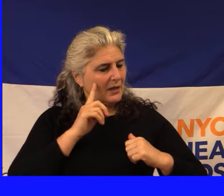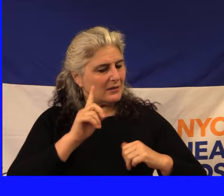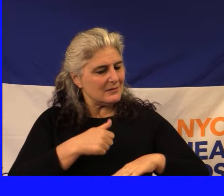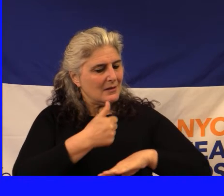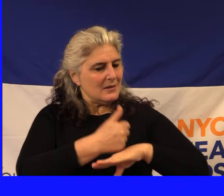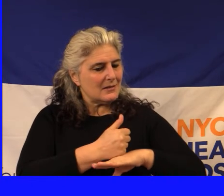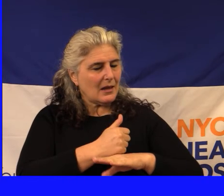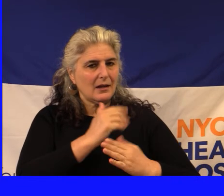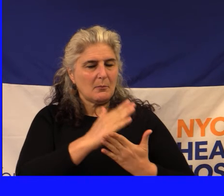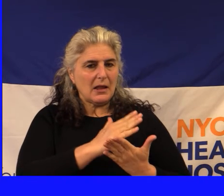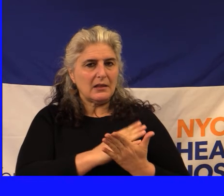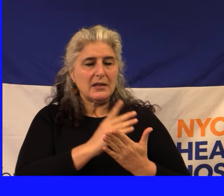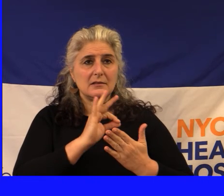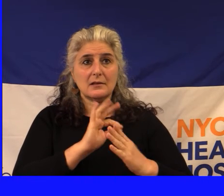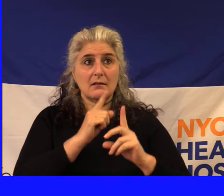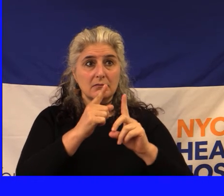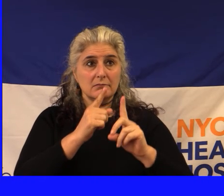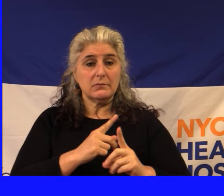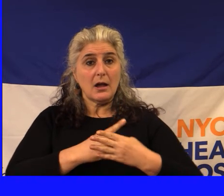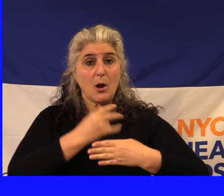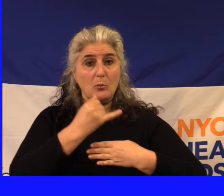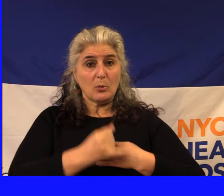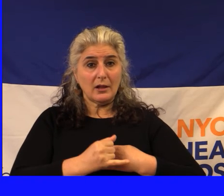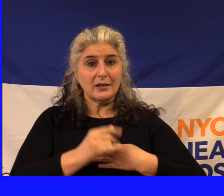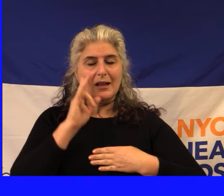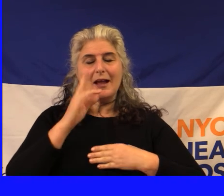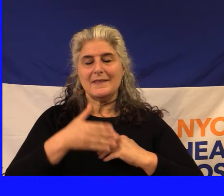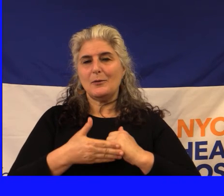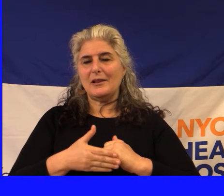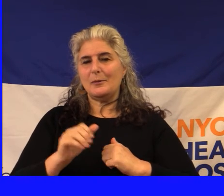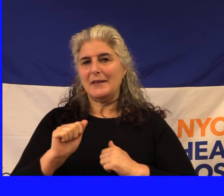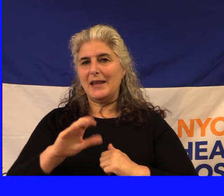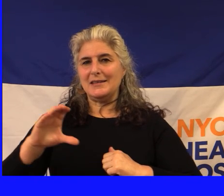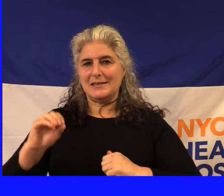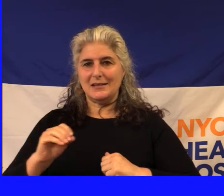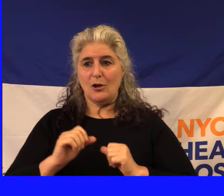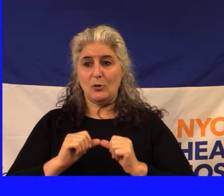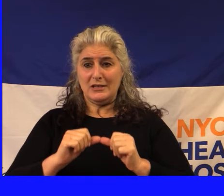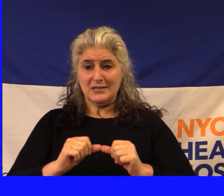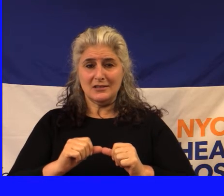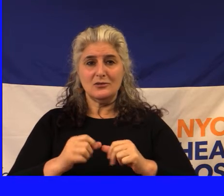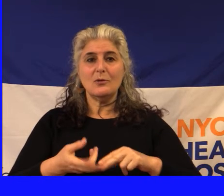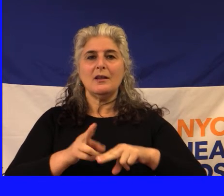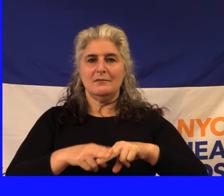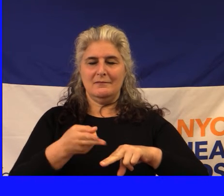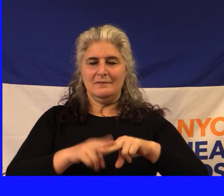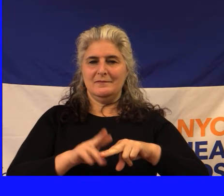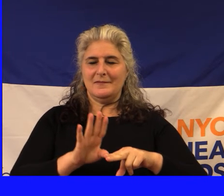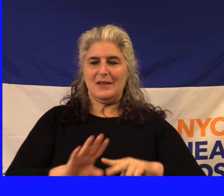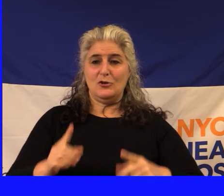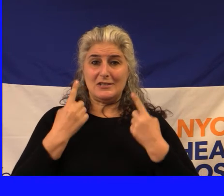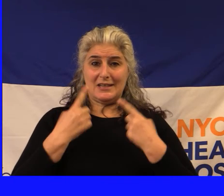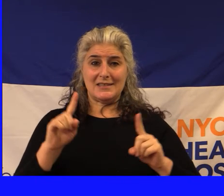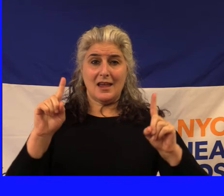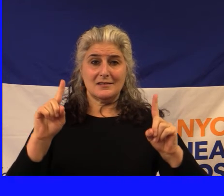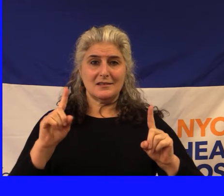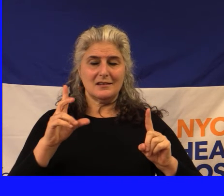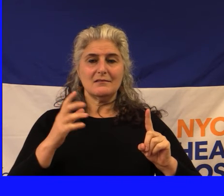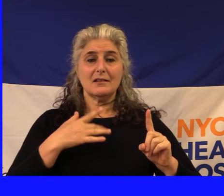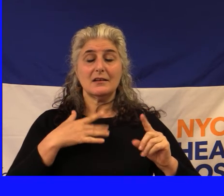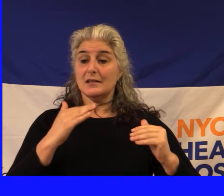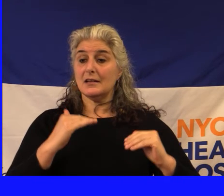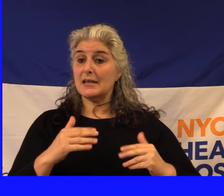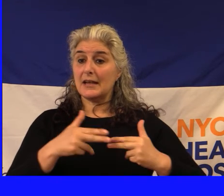of projects that we think will help the ACO continue and build on its successes. So I think we can move to the next